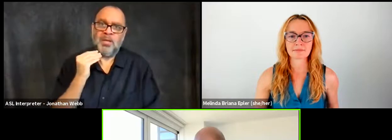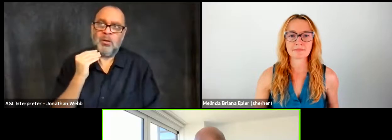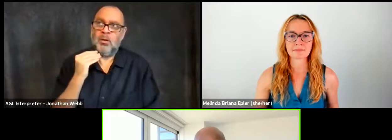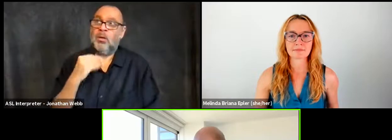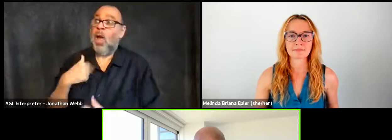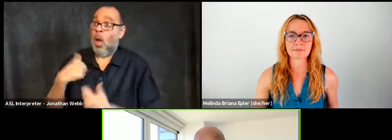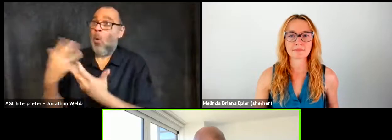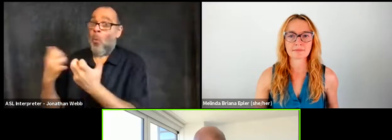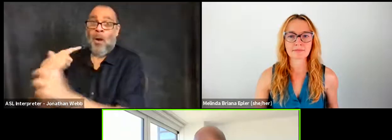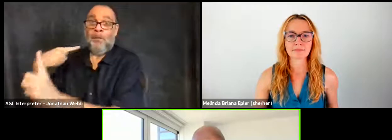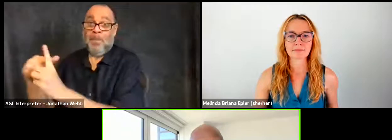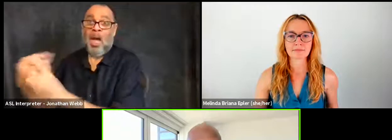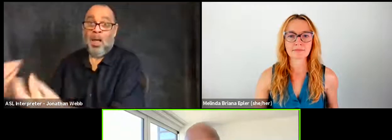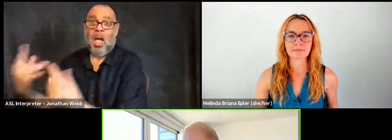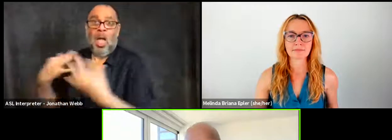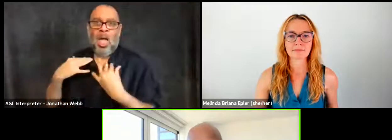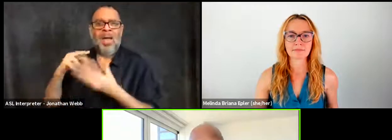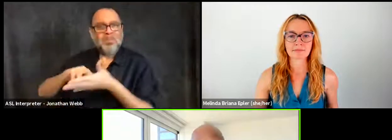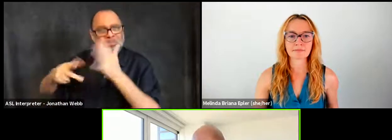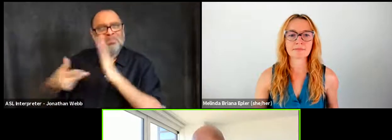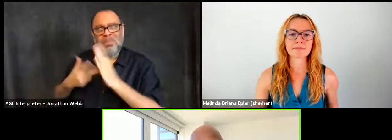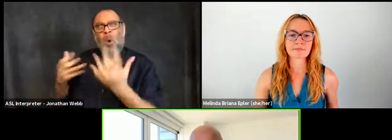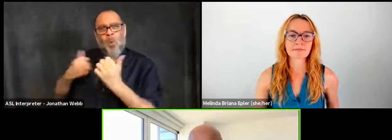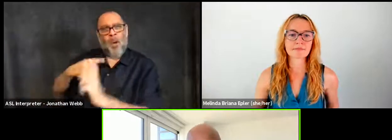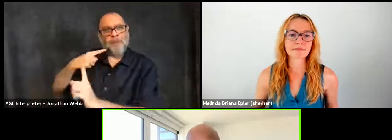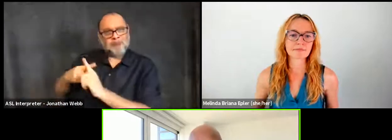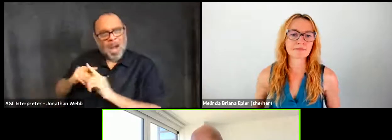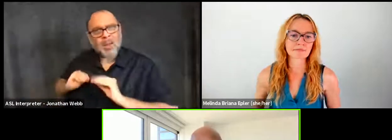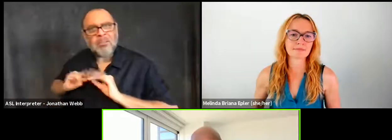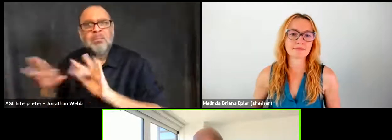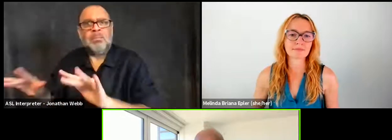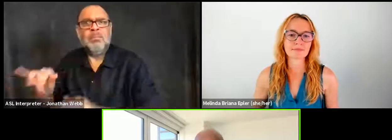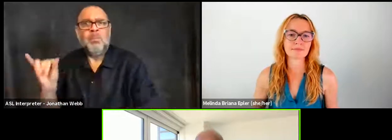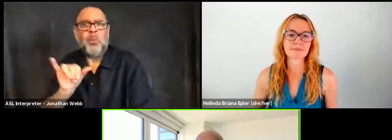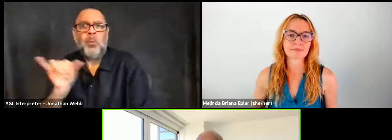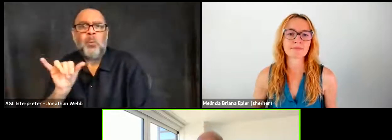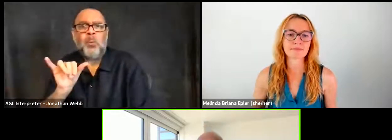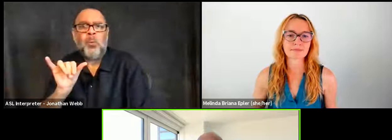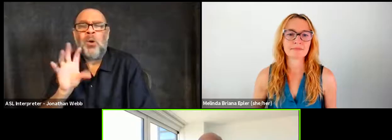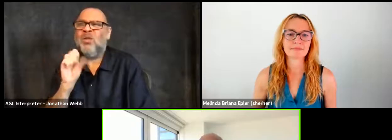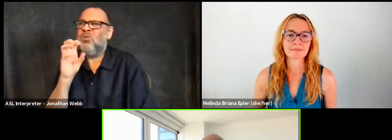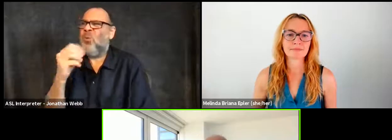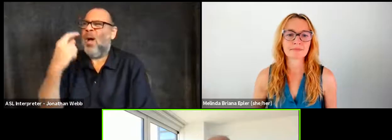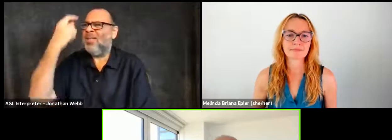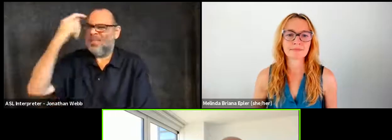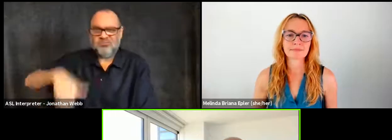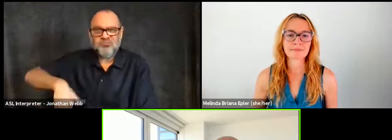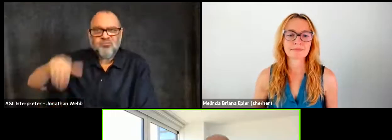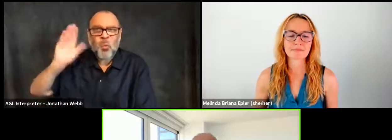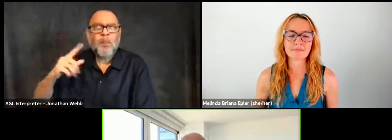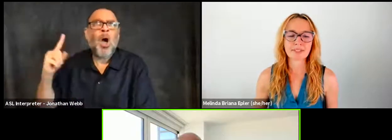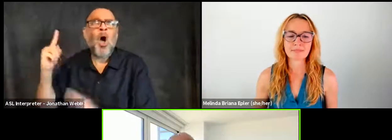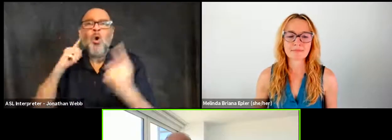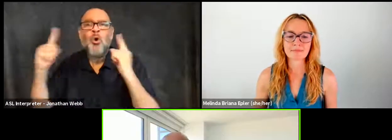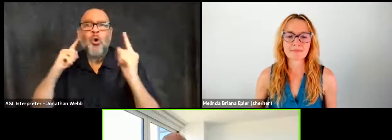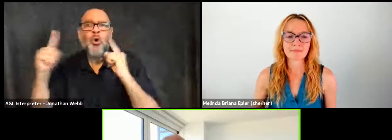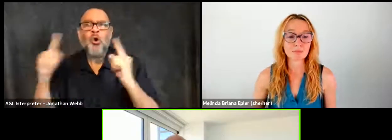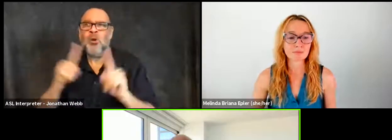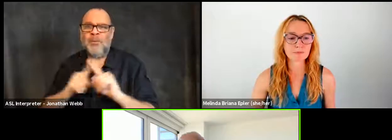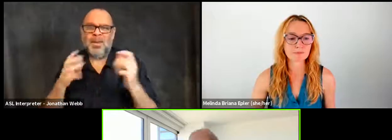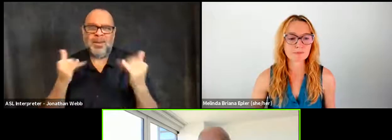with fighting against racism or exclusion? What happened? So that's all.